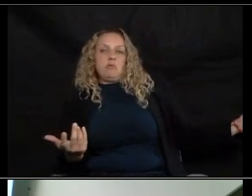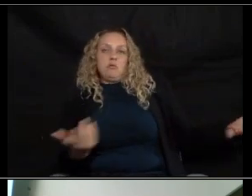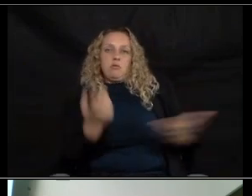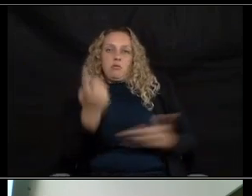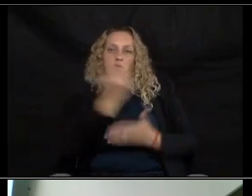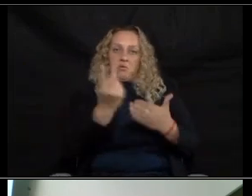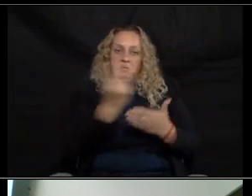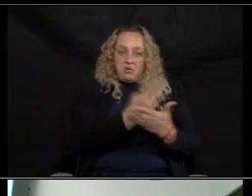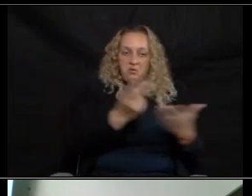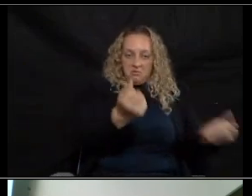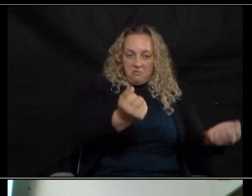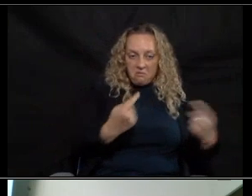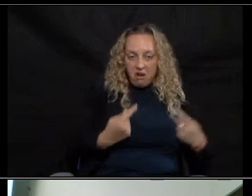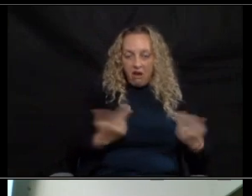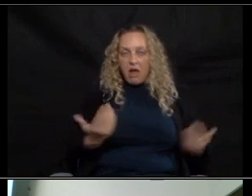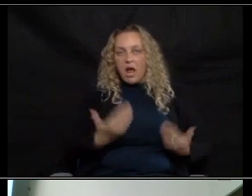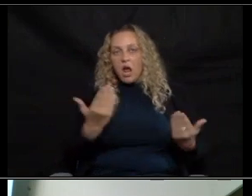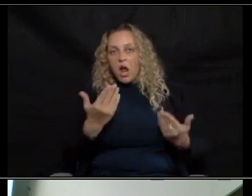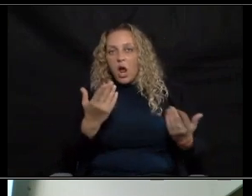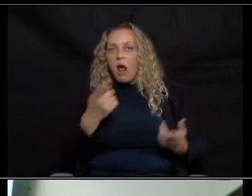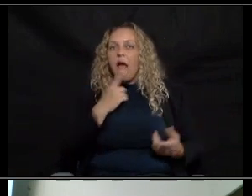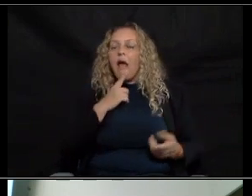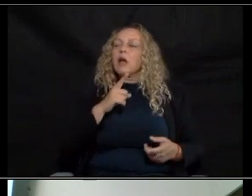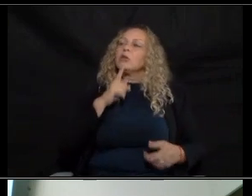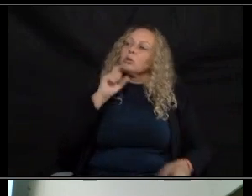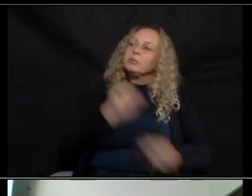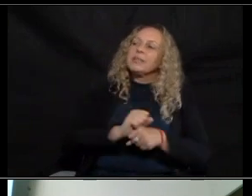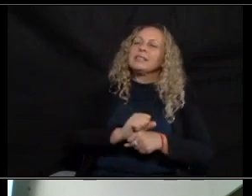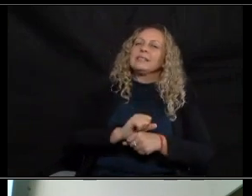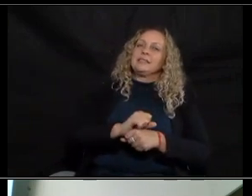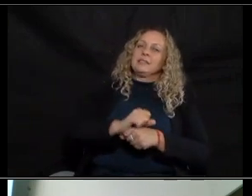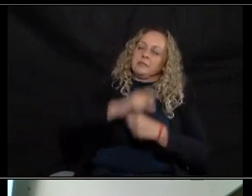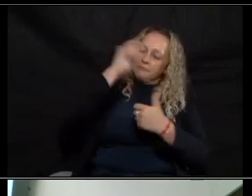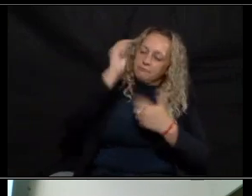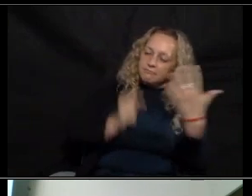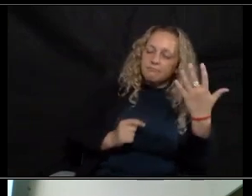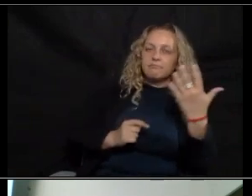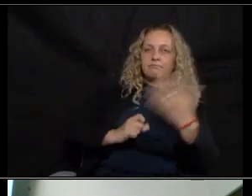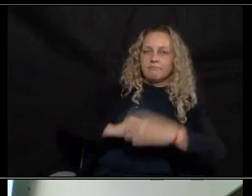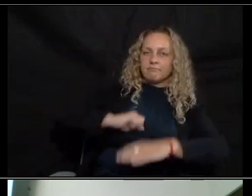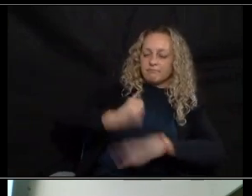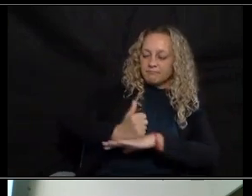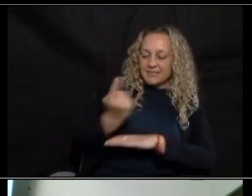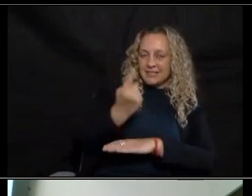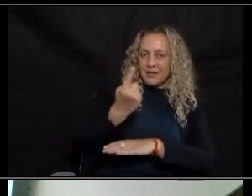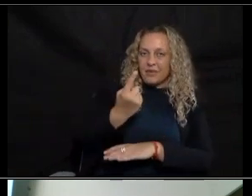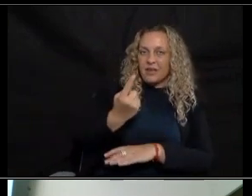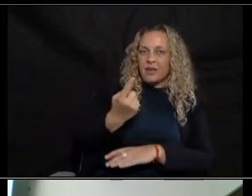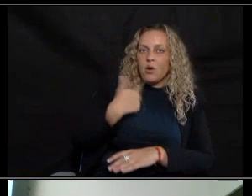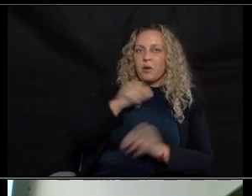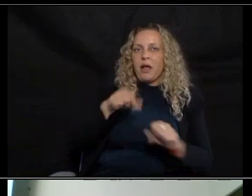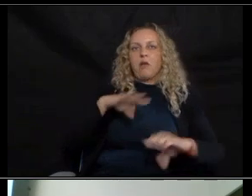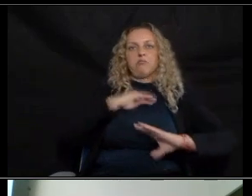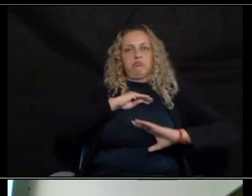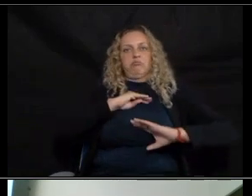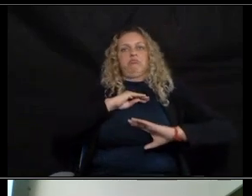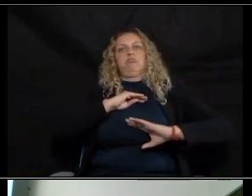weeks and bring us a package of some options that we could both live with.